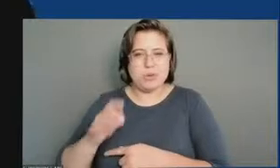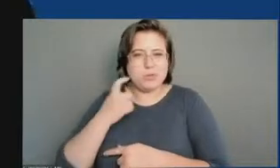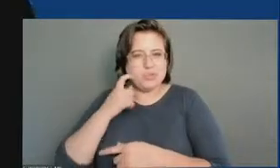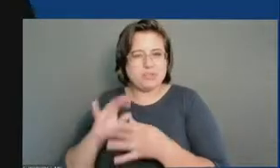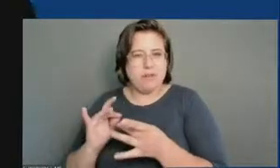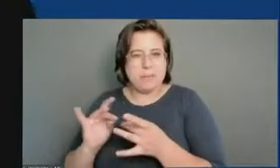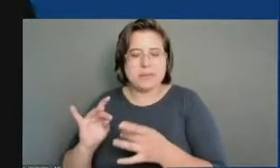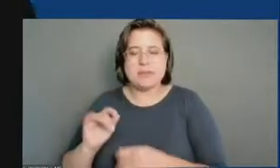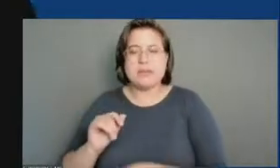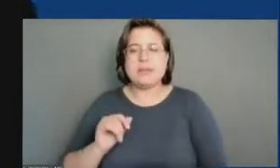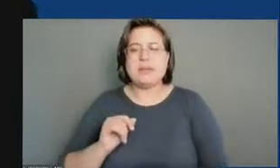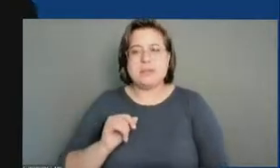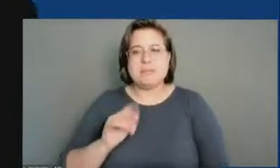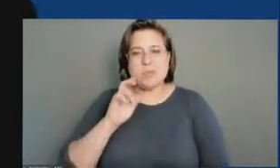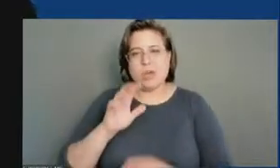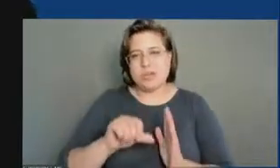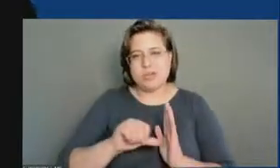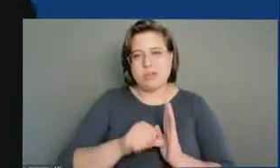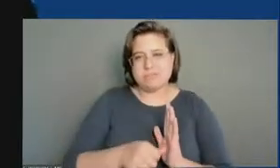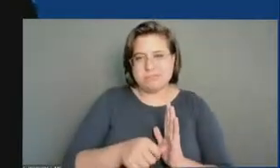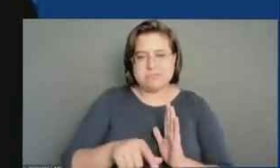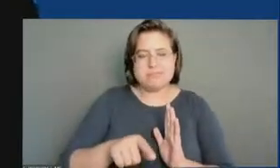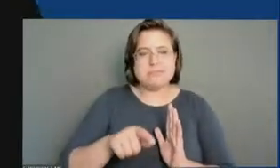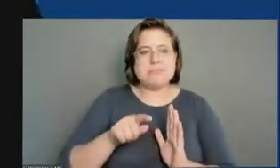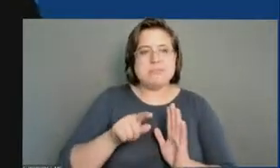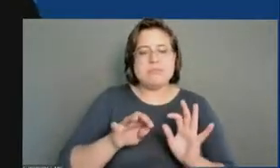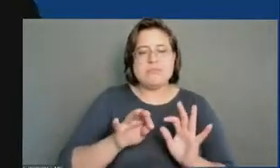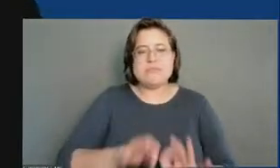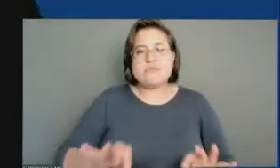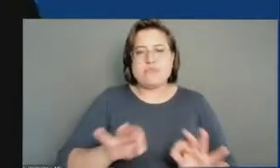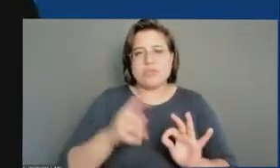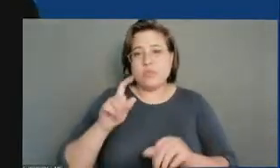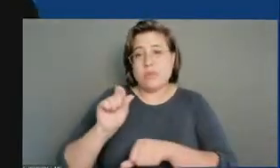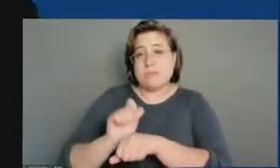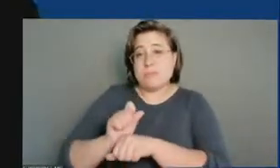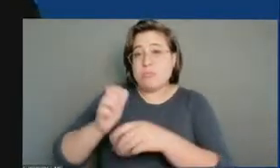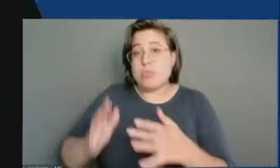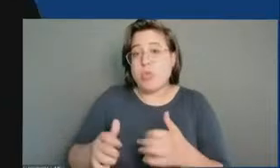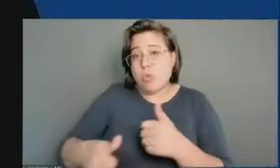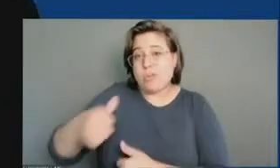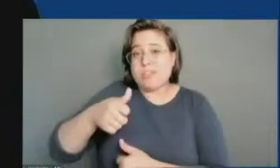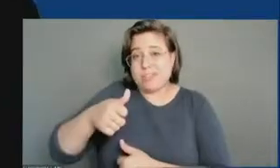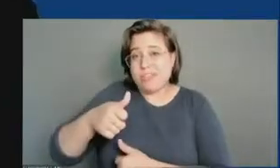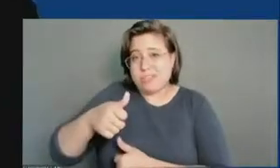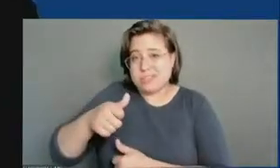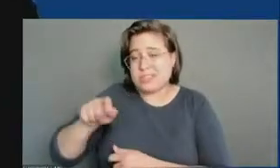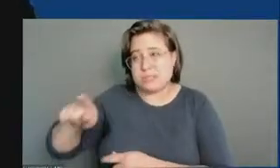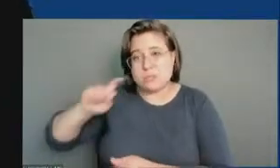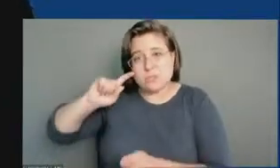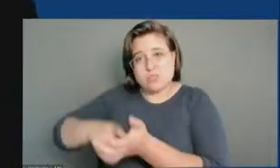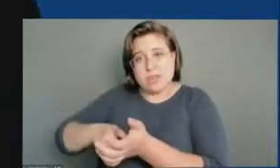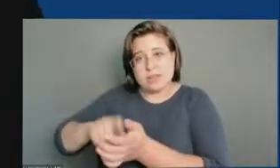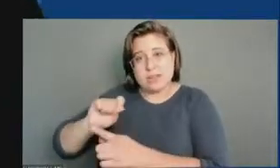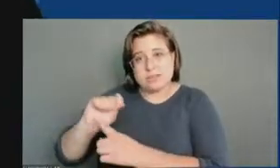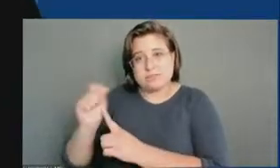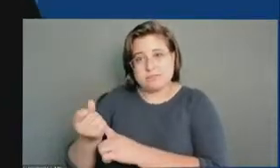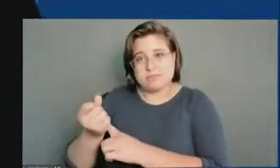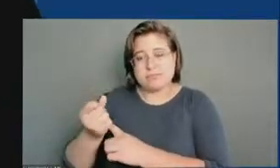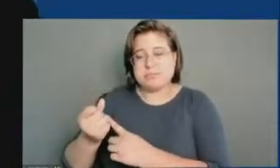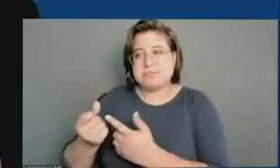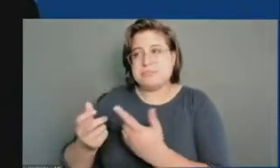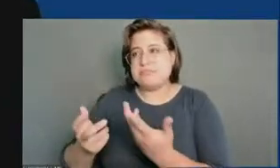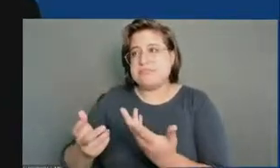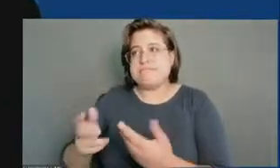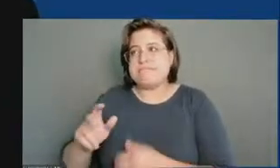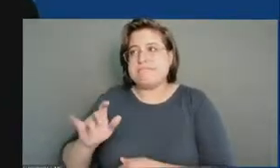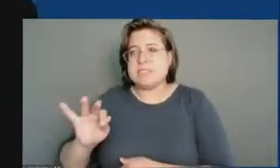also highlight the importance for employers to recognize conditions, whether someone has a